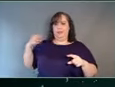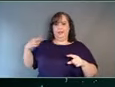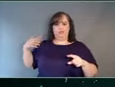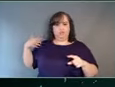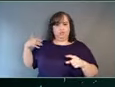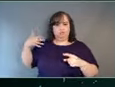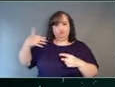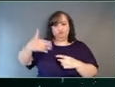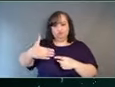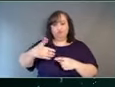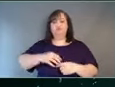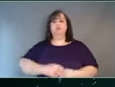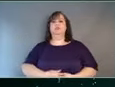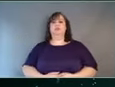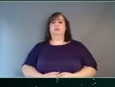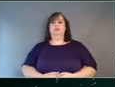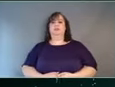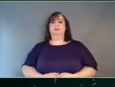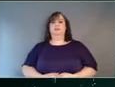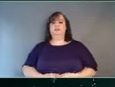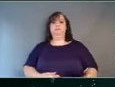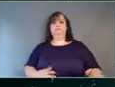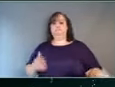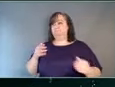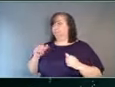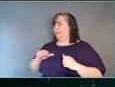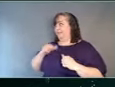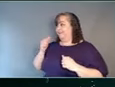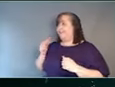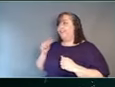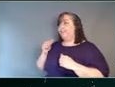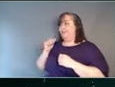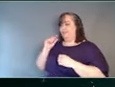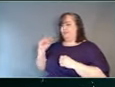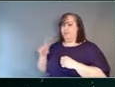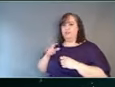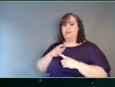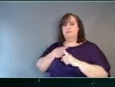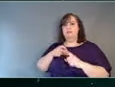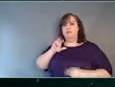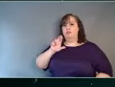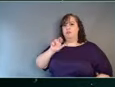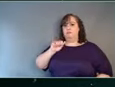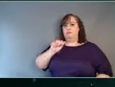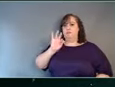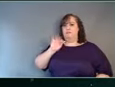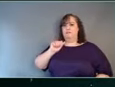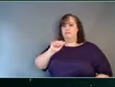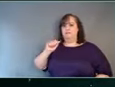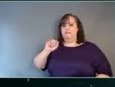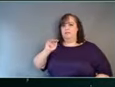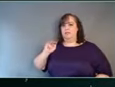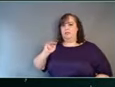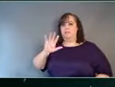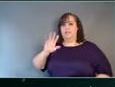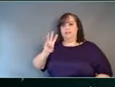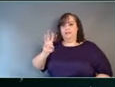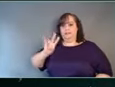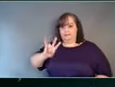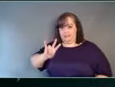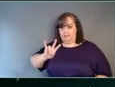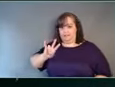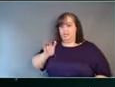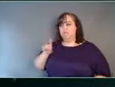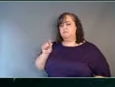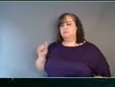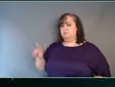Wow. I have a question from YouTube, and it's from Rafam567, and it asks, what is the most